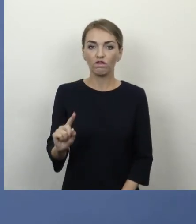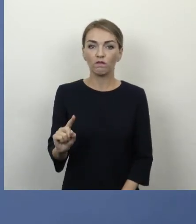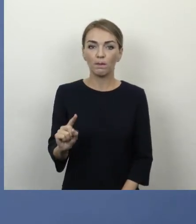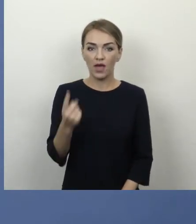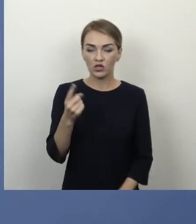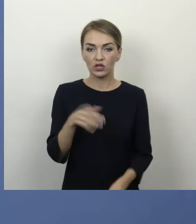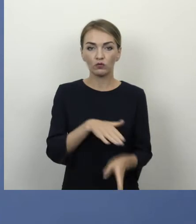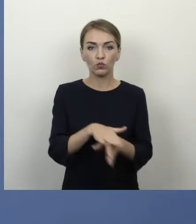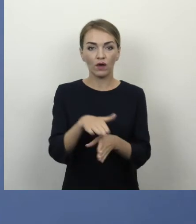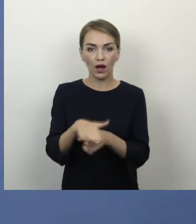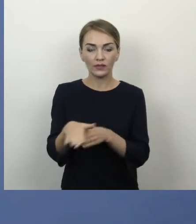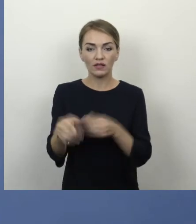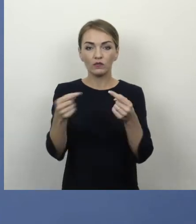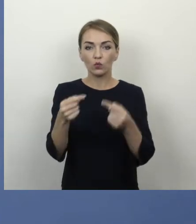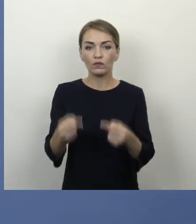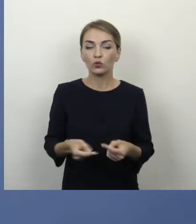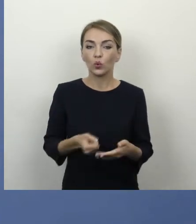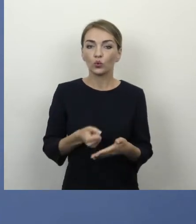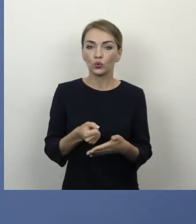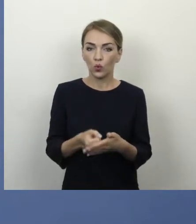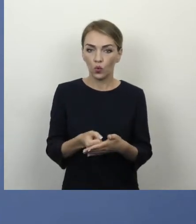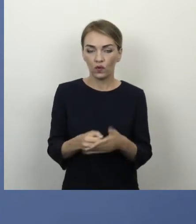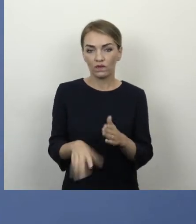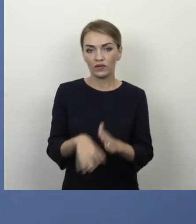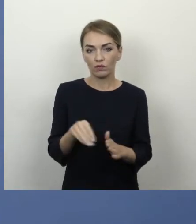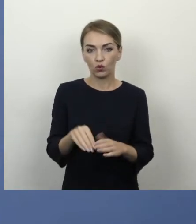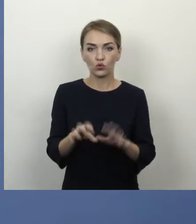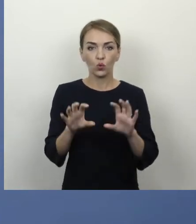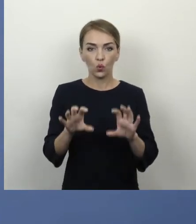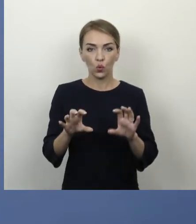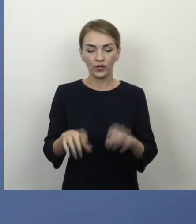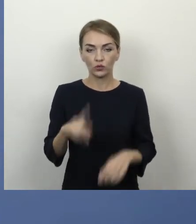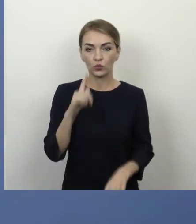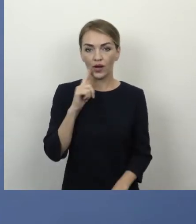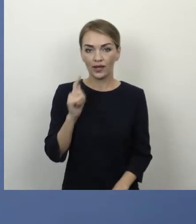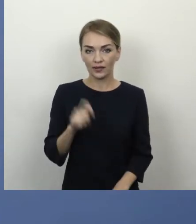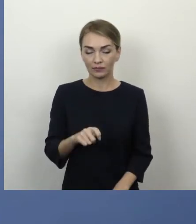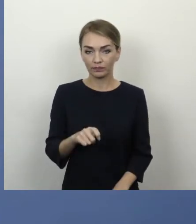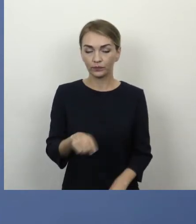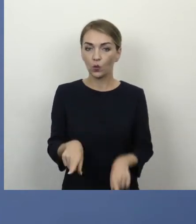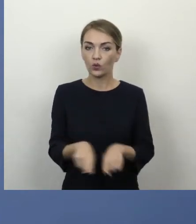have ever taken place since then.